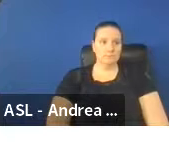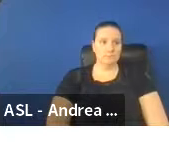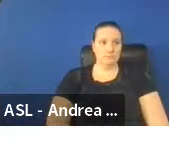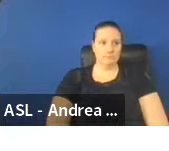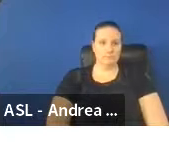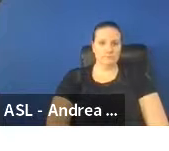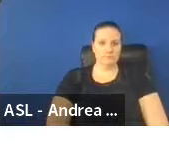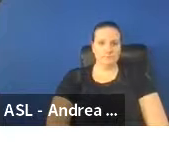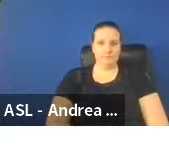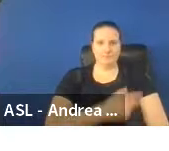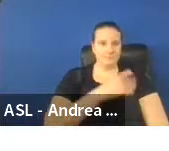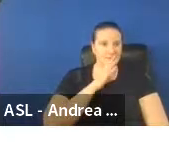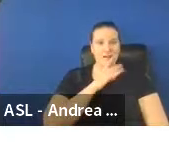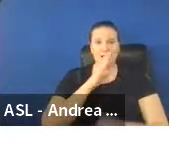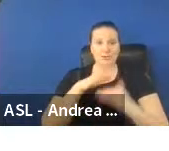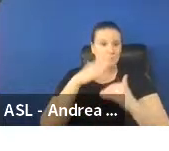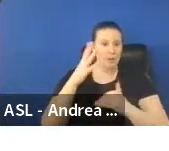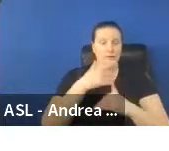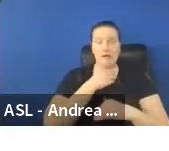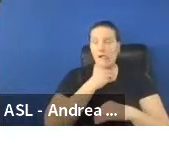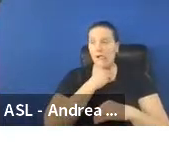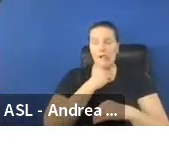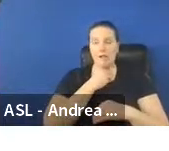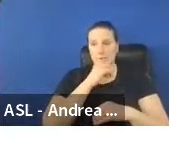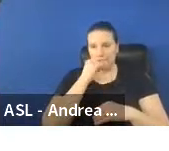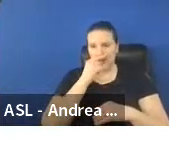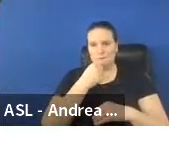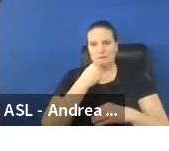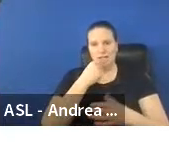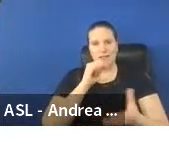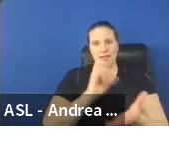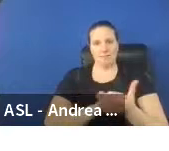I'm afraid I may have talked too much today. I bet my kids would tell me that.